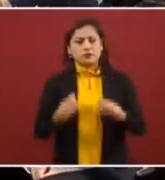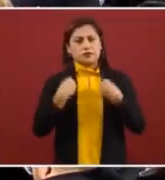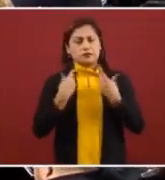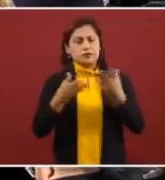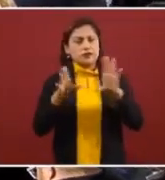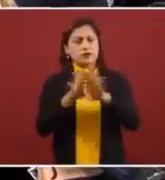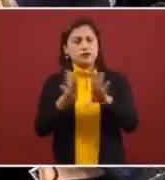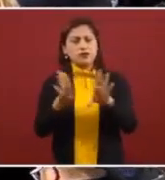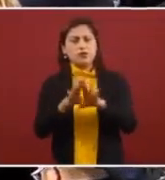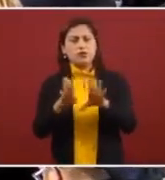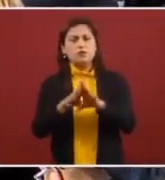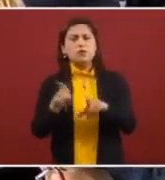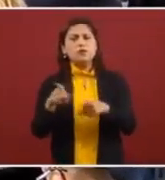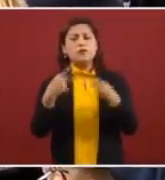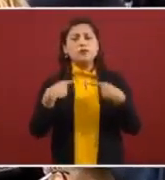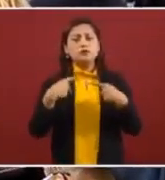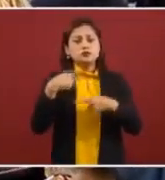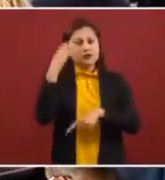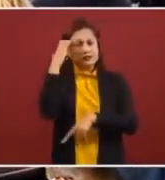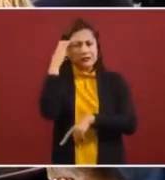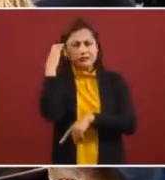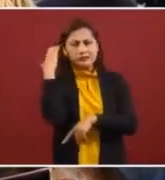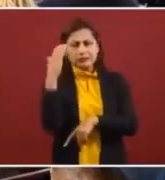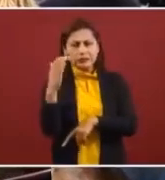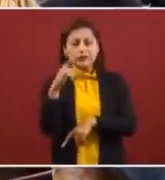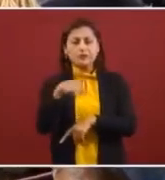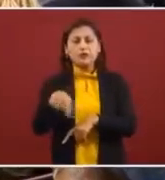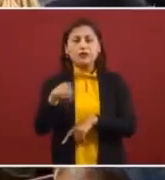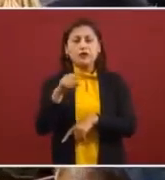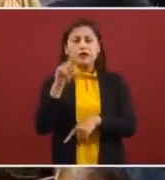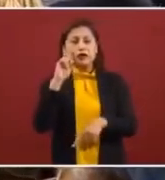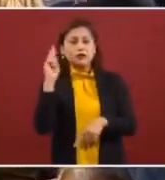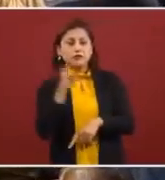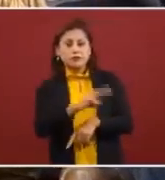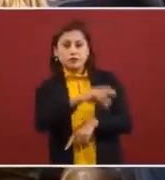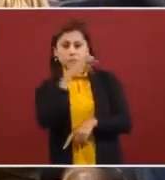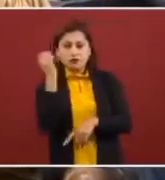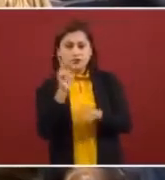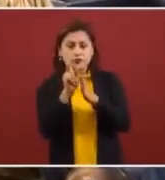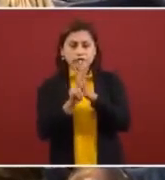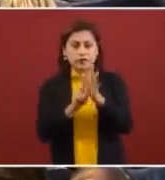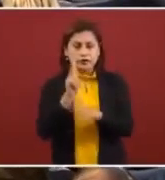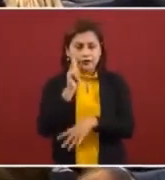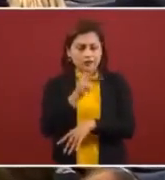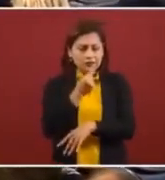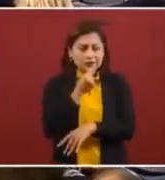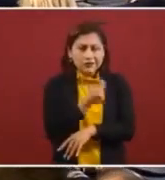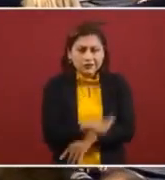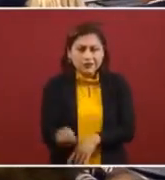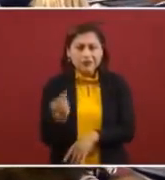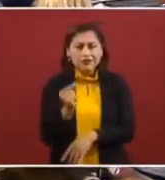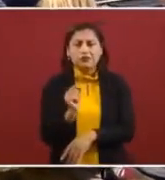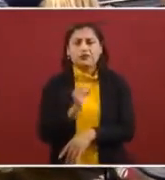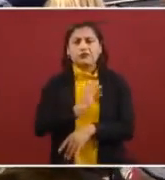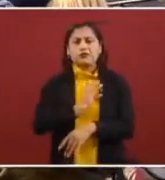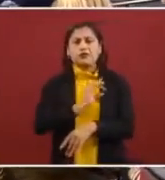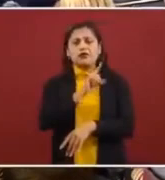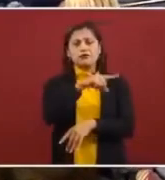That these So what are you going to say to these